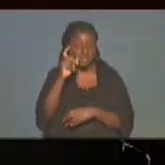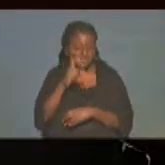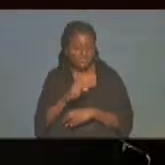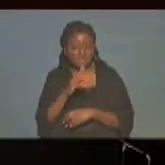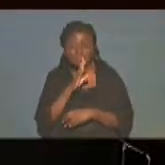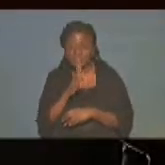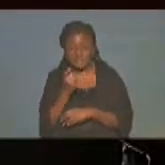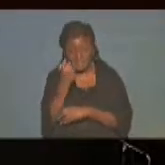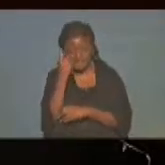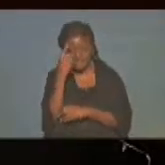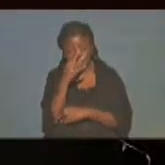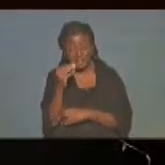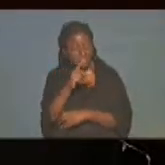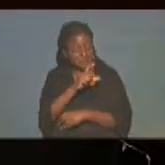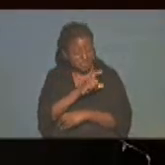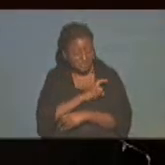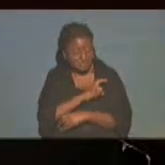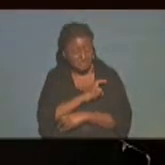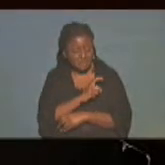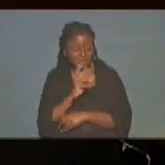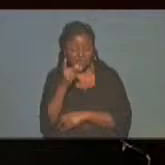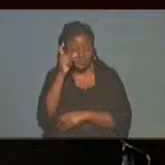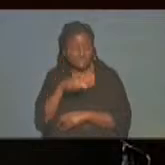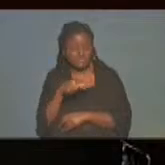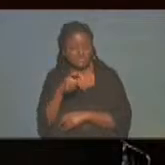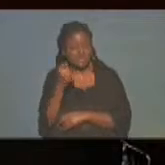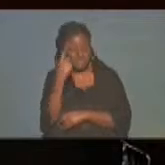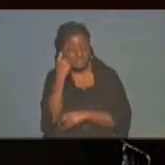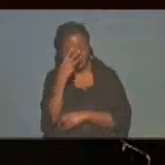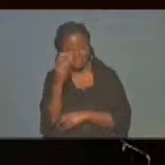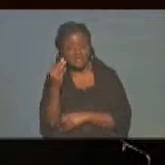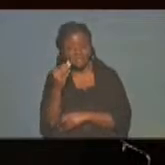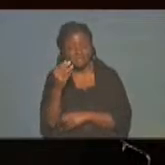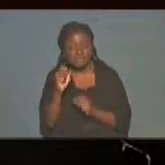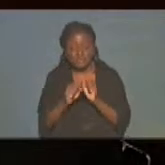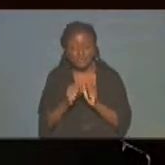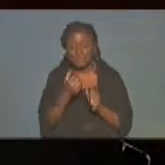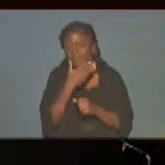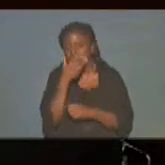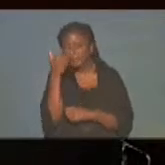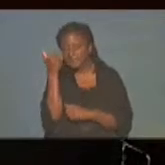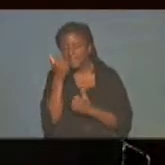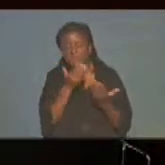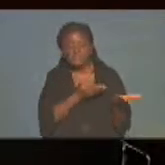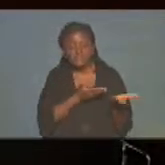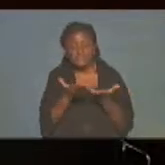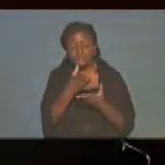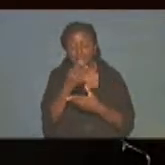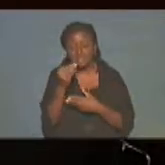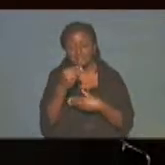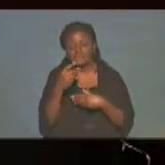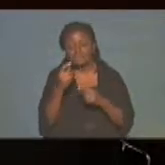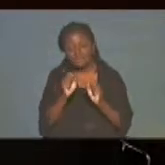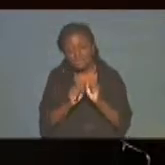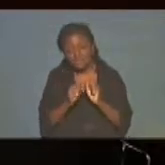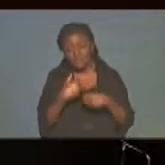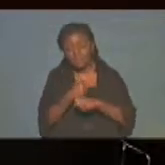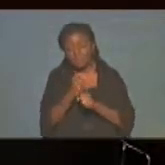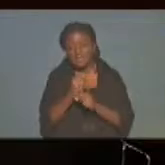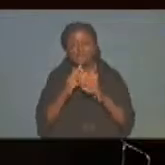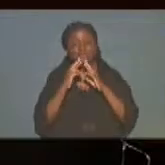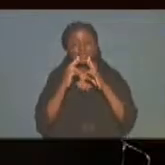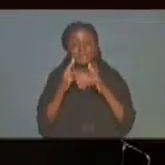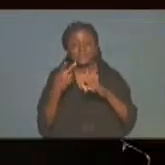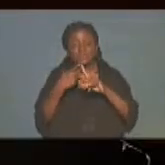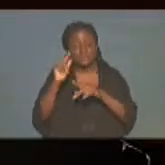them. The police, we should be understanding them, so that we could better serve them, so that we can make recommendations to the